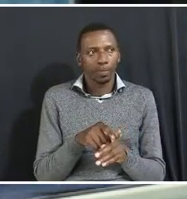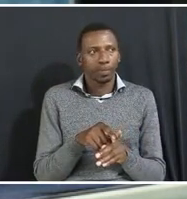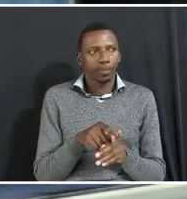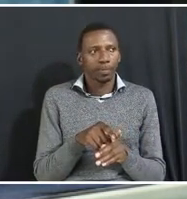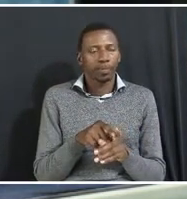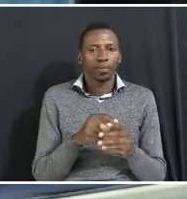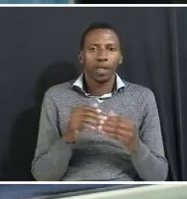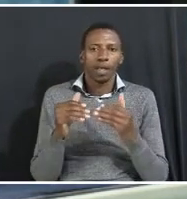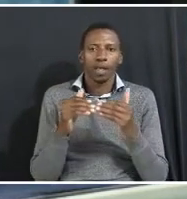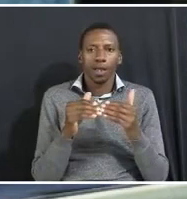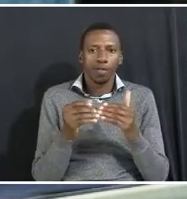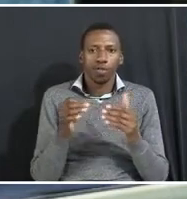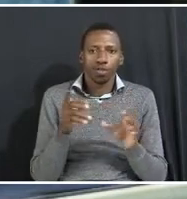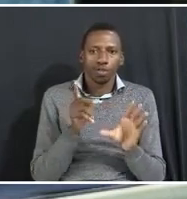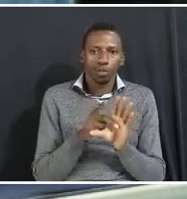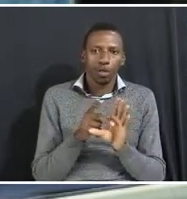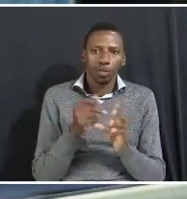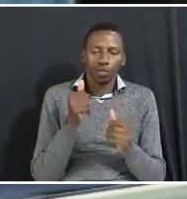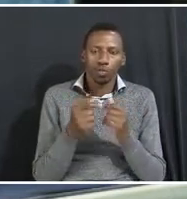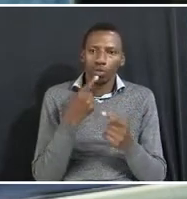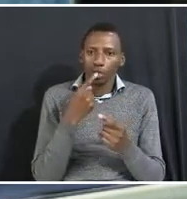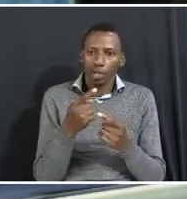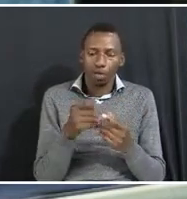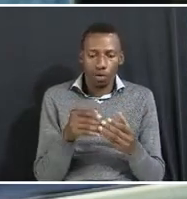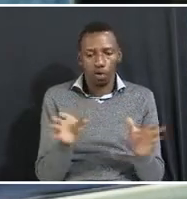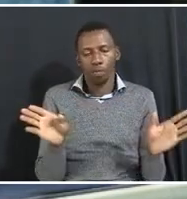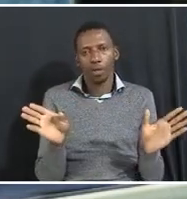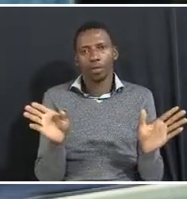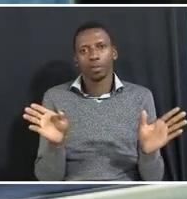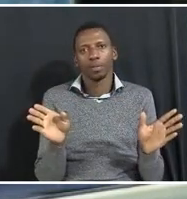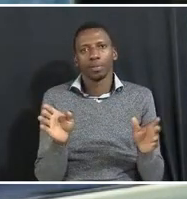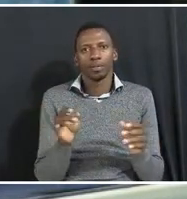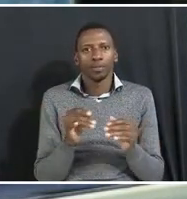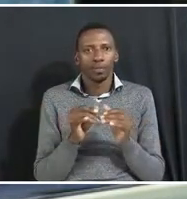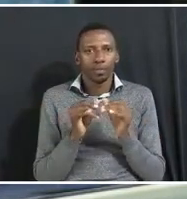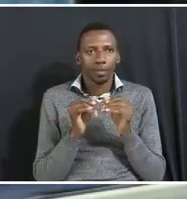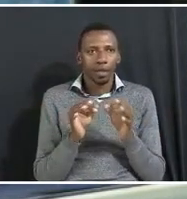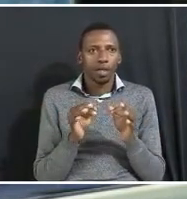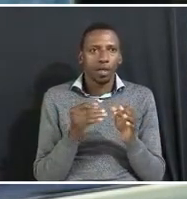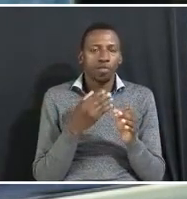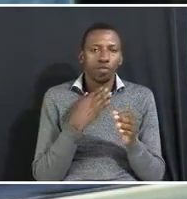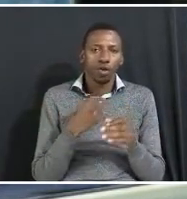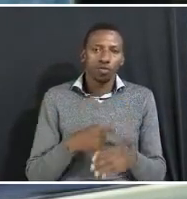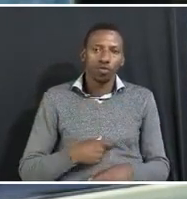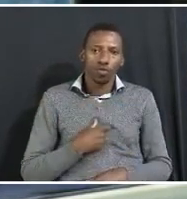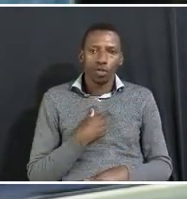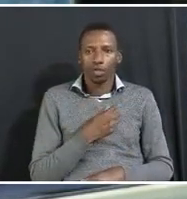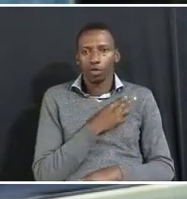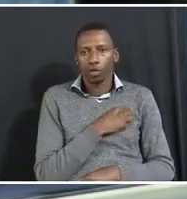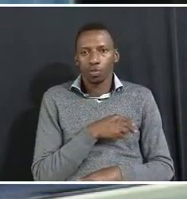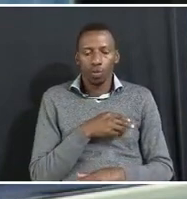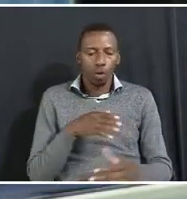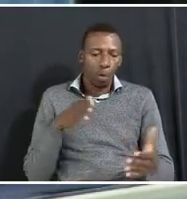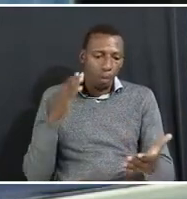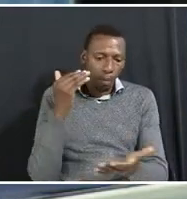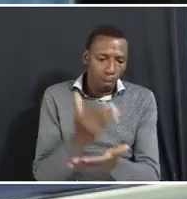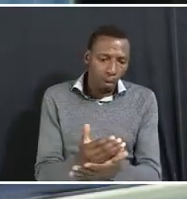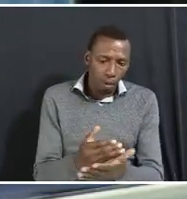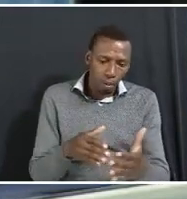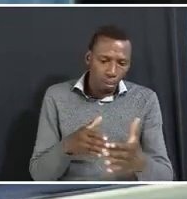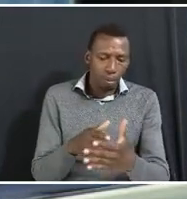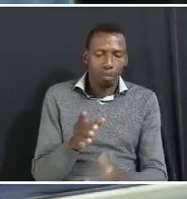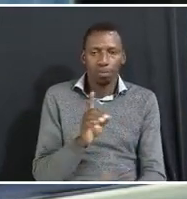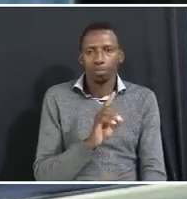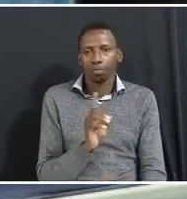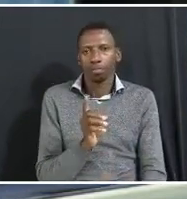the levels of participation we mentioned are open. If you want to visit a hospital, nobody bars you from entering